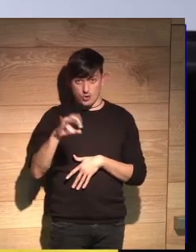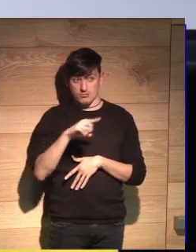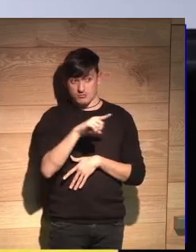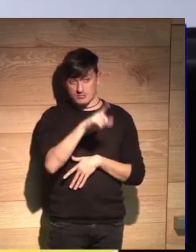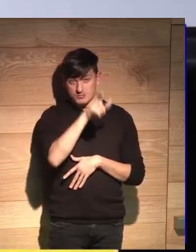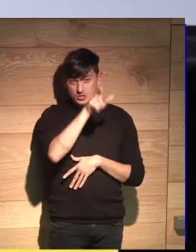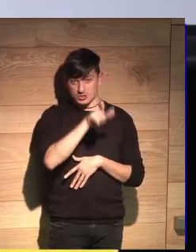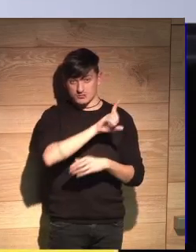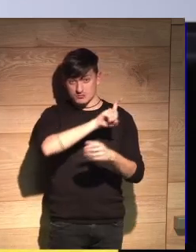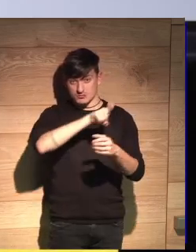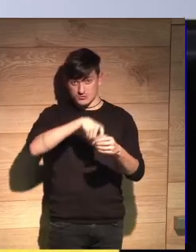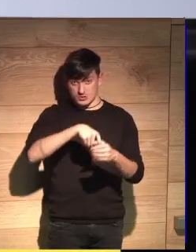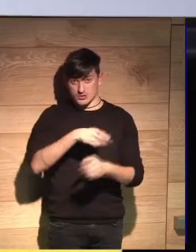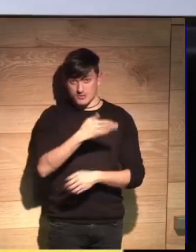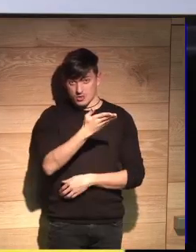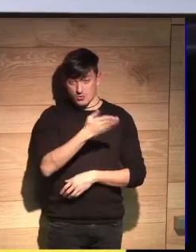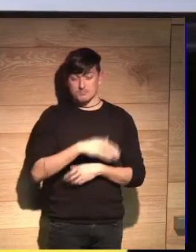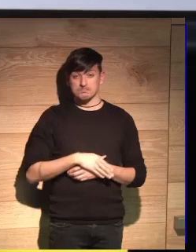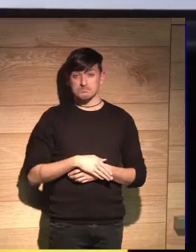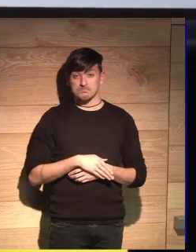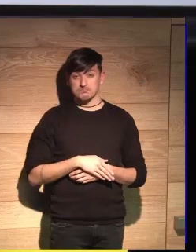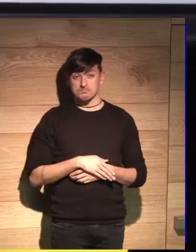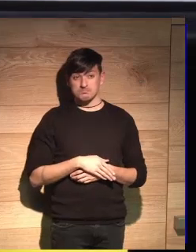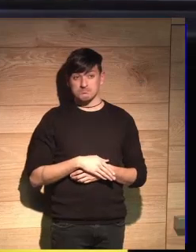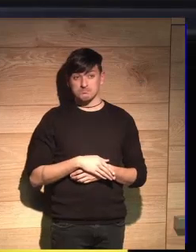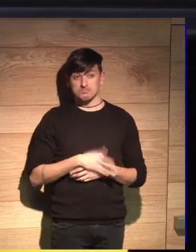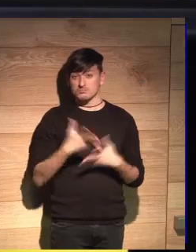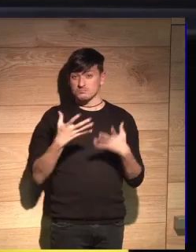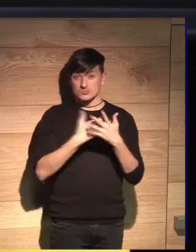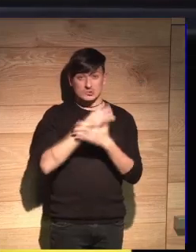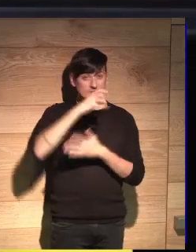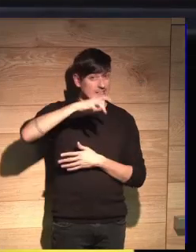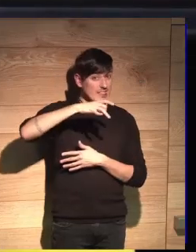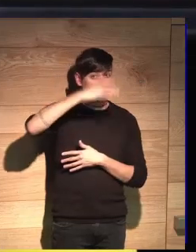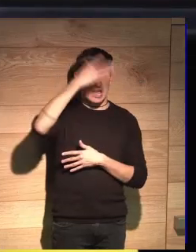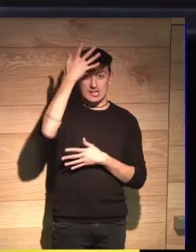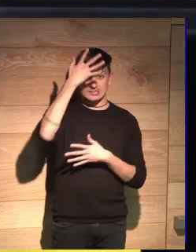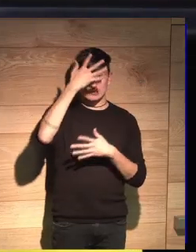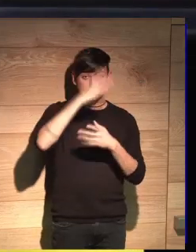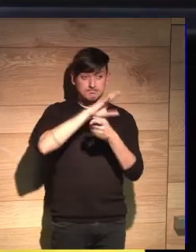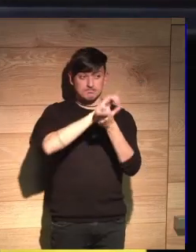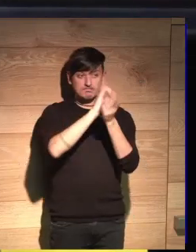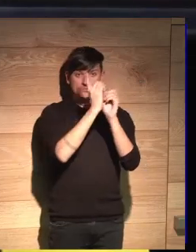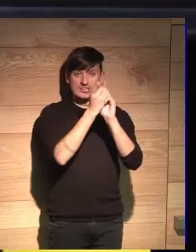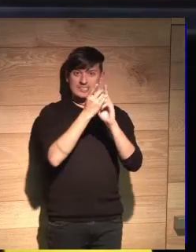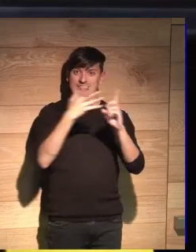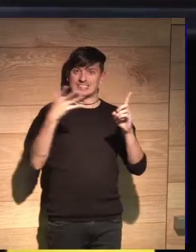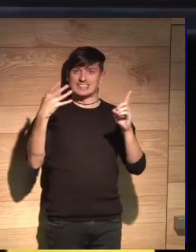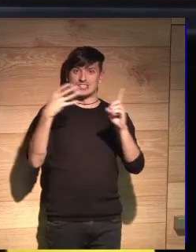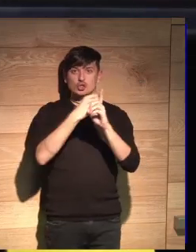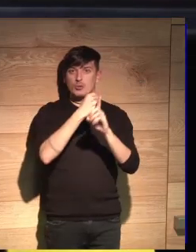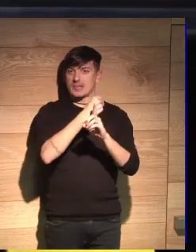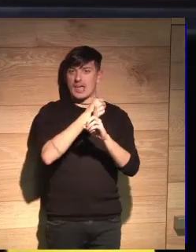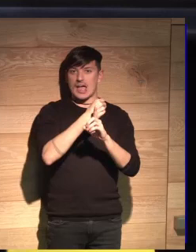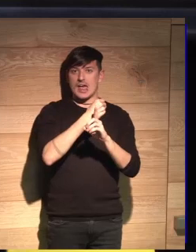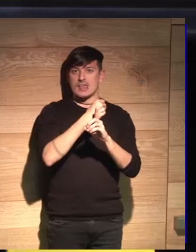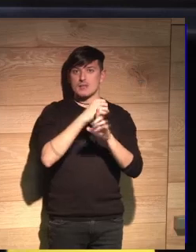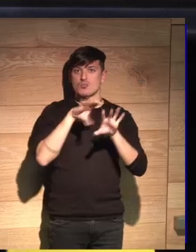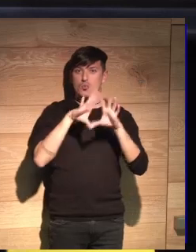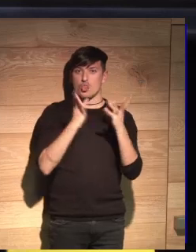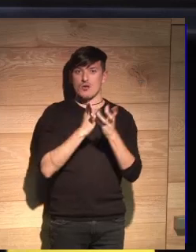Huxley, Aldous brothers participated. Aldous made all those ideas into this topic of Brave